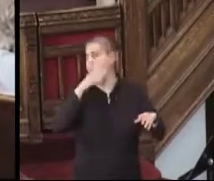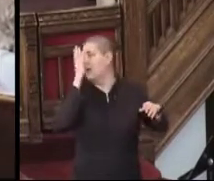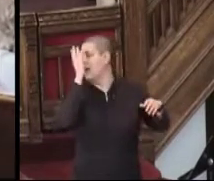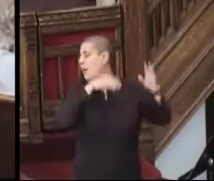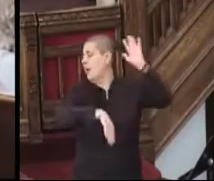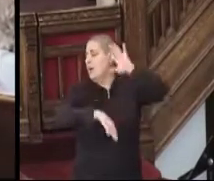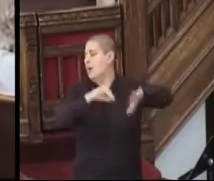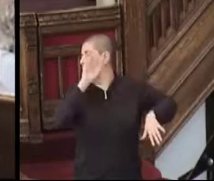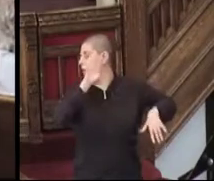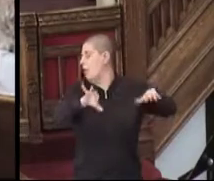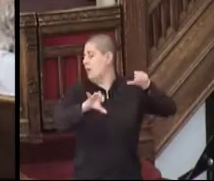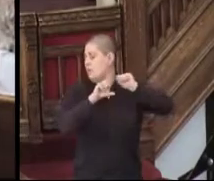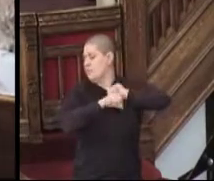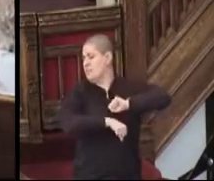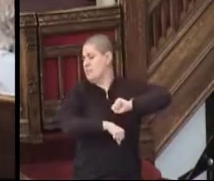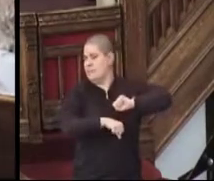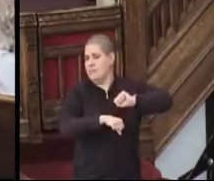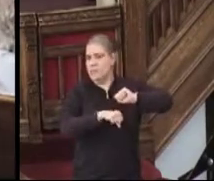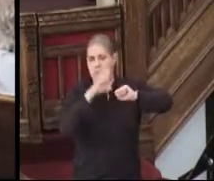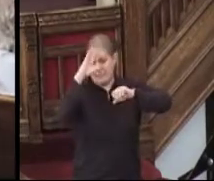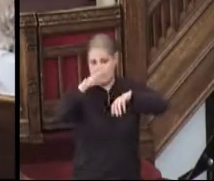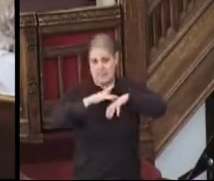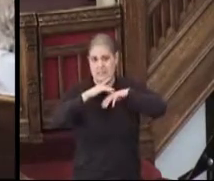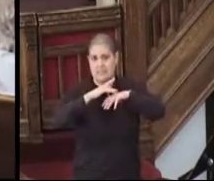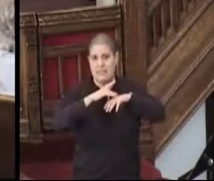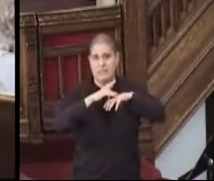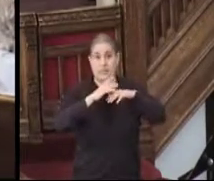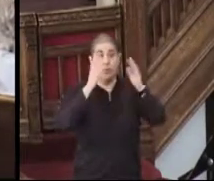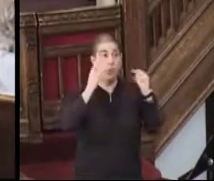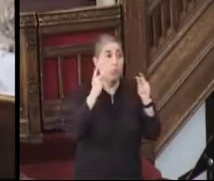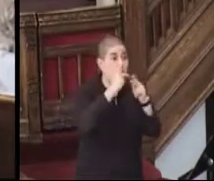the opportunities that are there. And